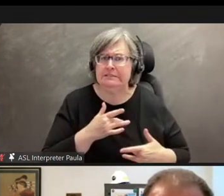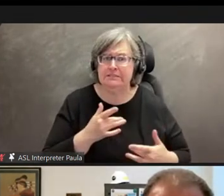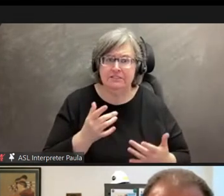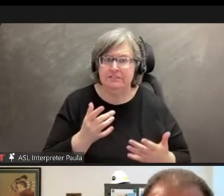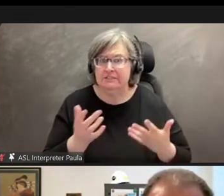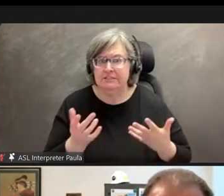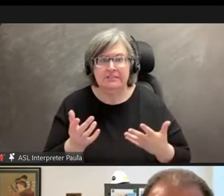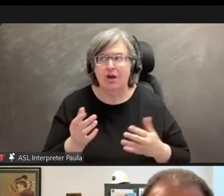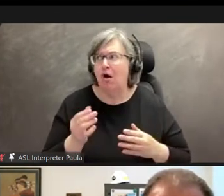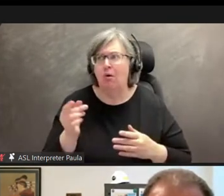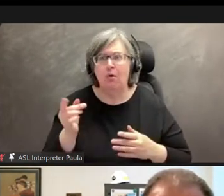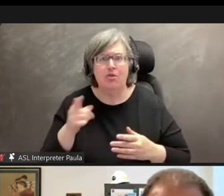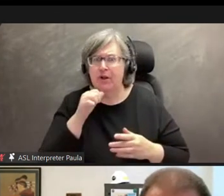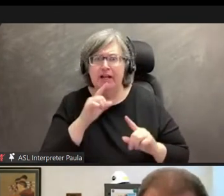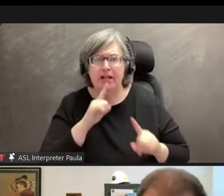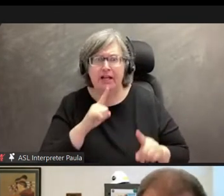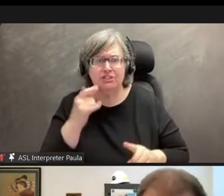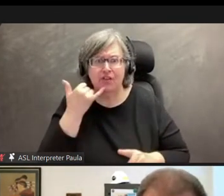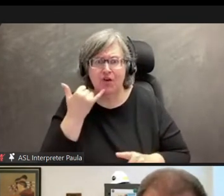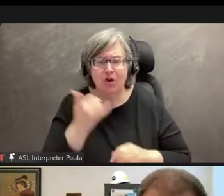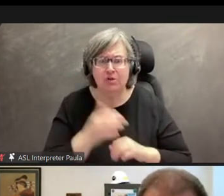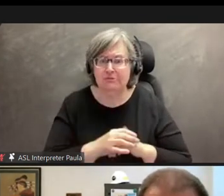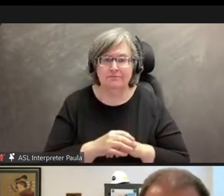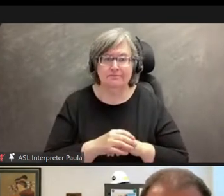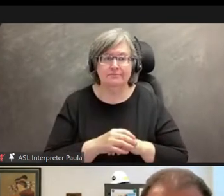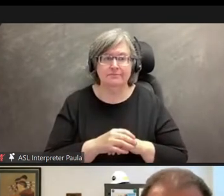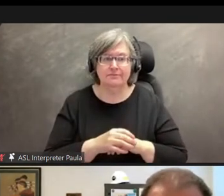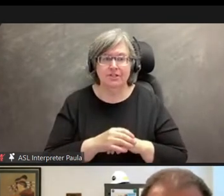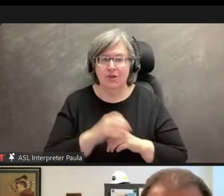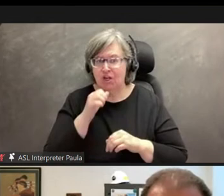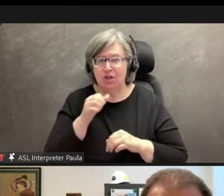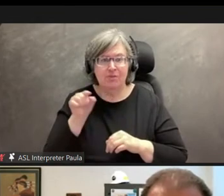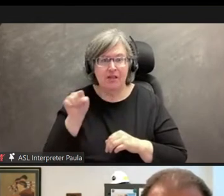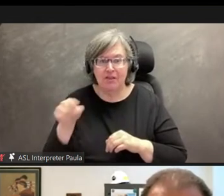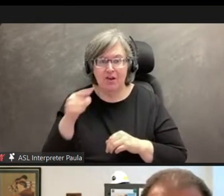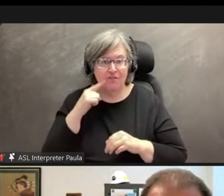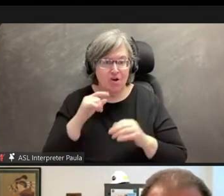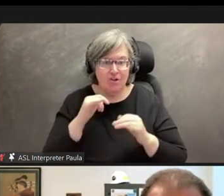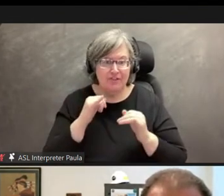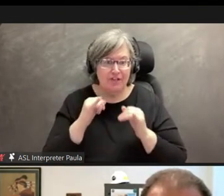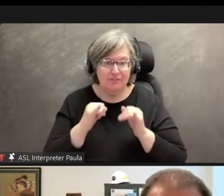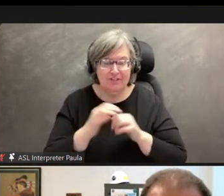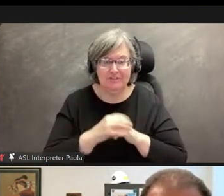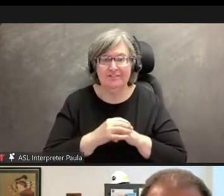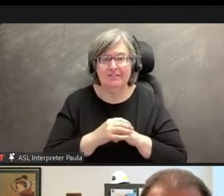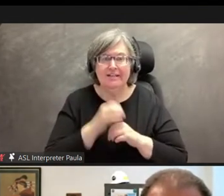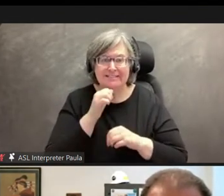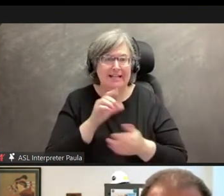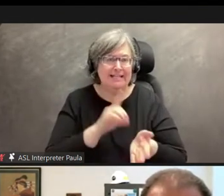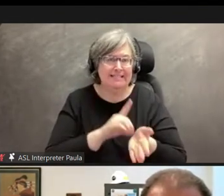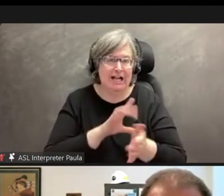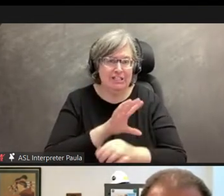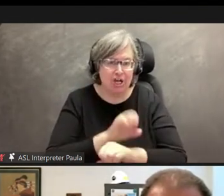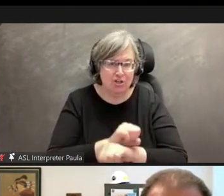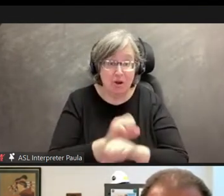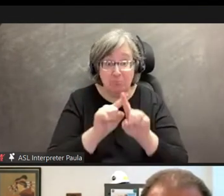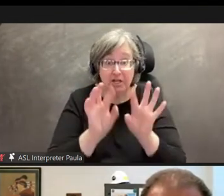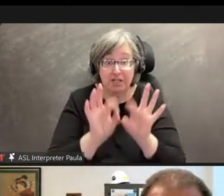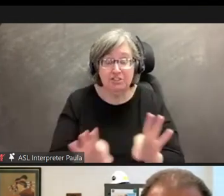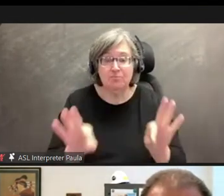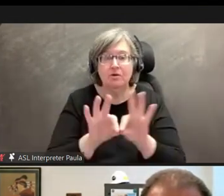that no one's going to answer the phone. They're just not going to be there for this. It's not a doctor appointment, but yet it's